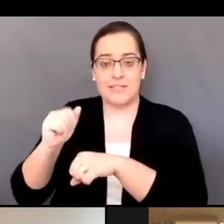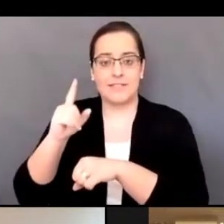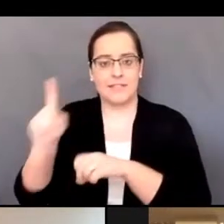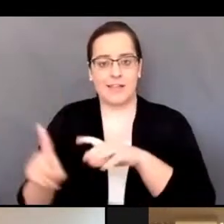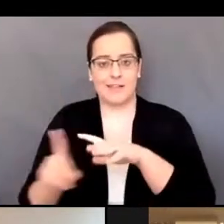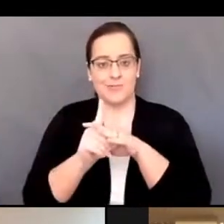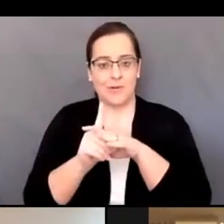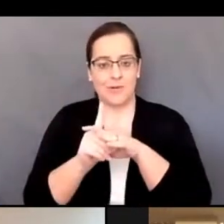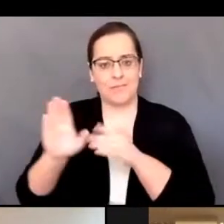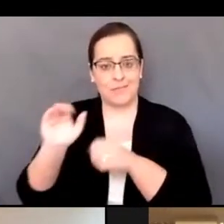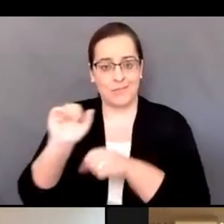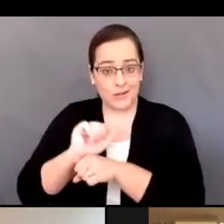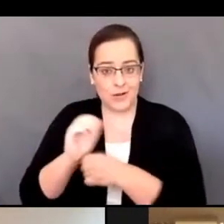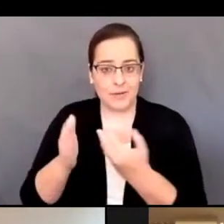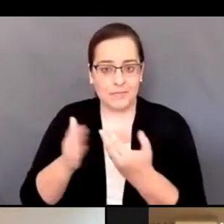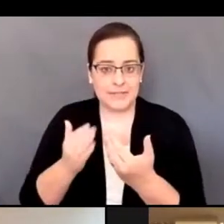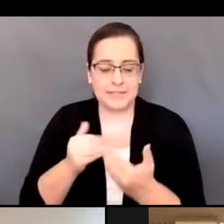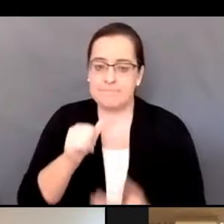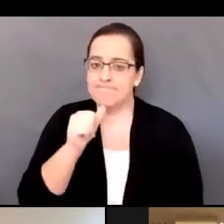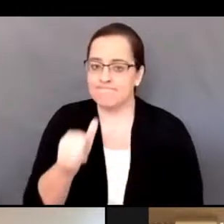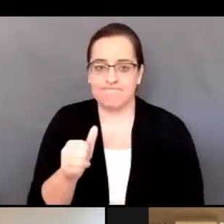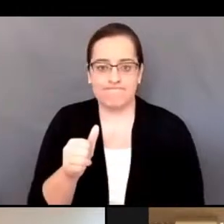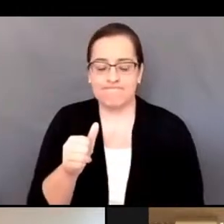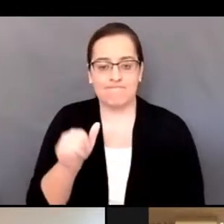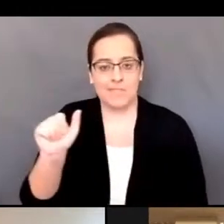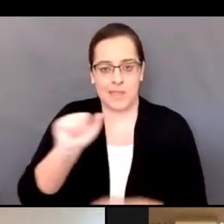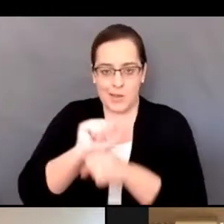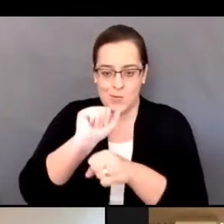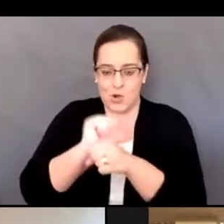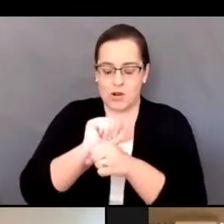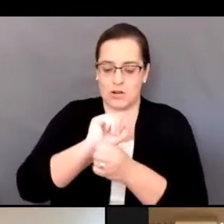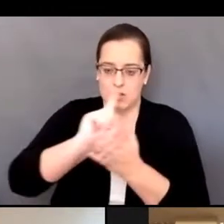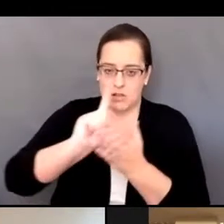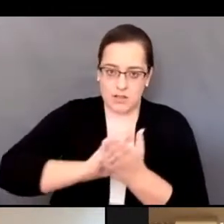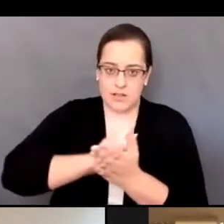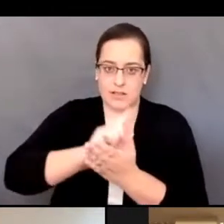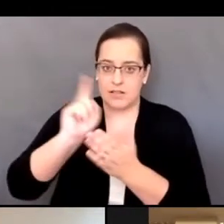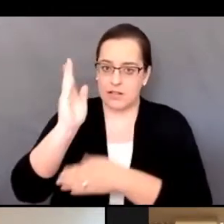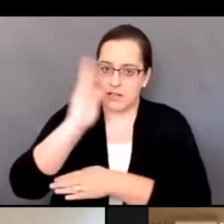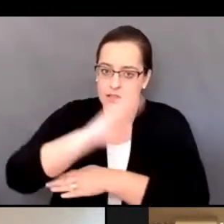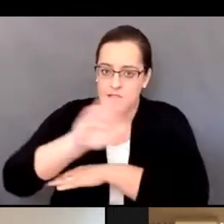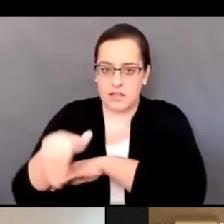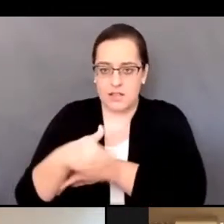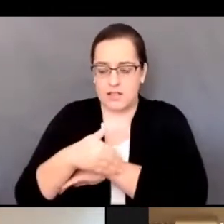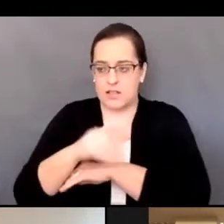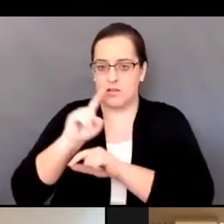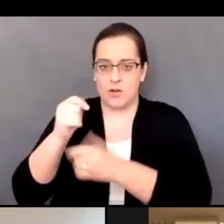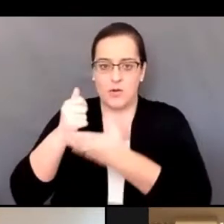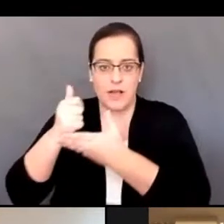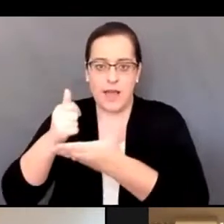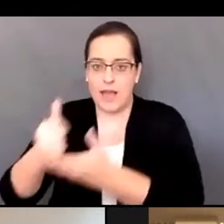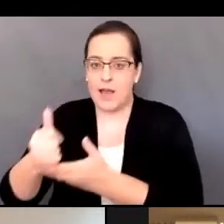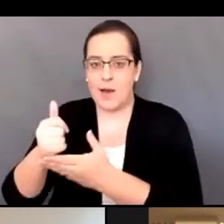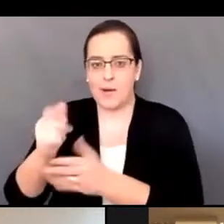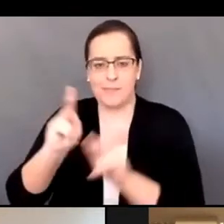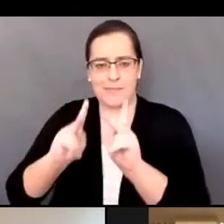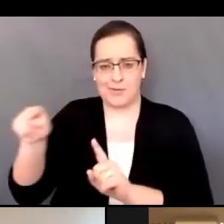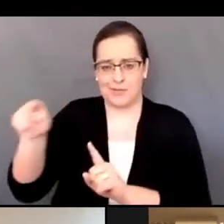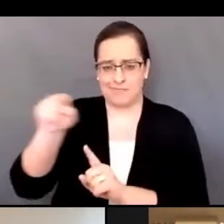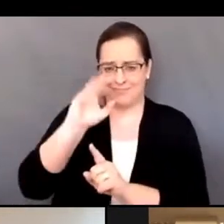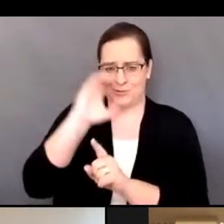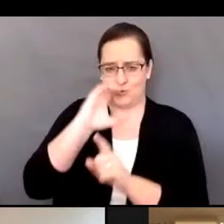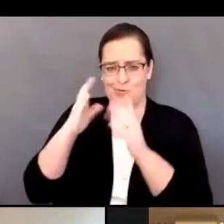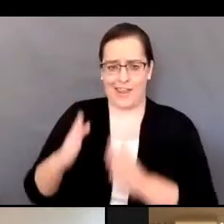from easy. They work long hours around the clock to rush to scenes, helping complete strangers without even thinking